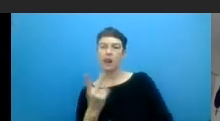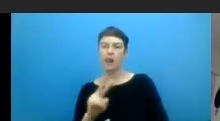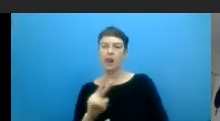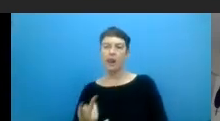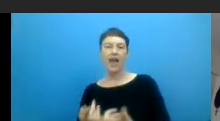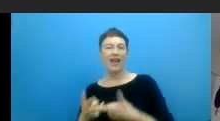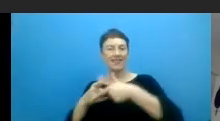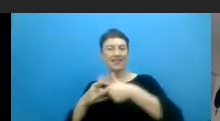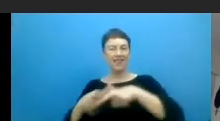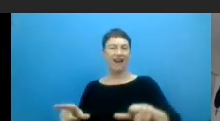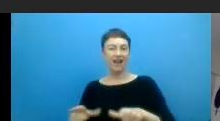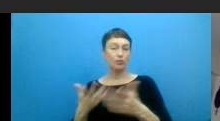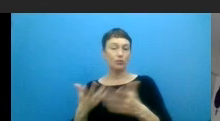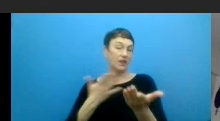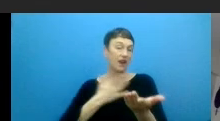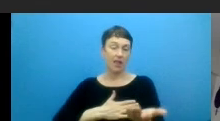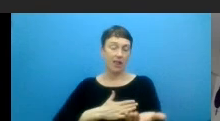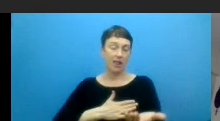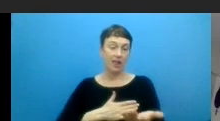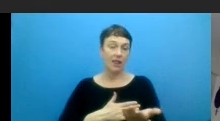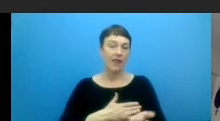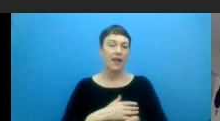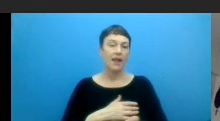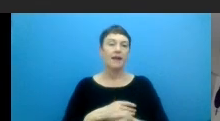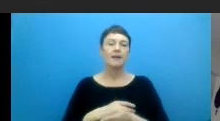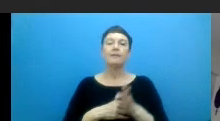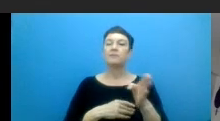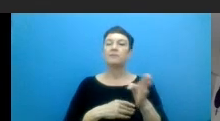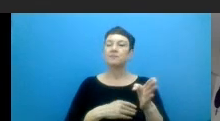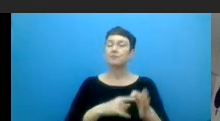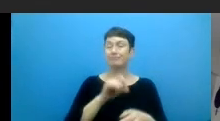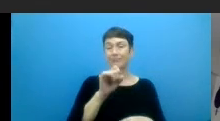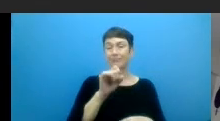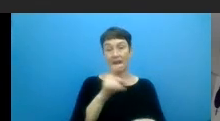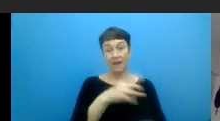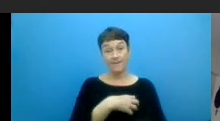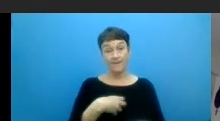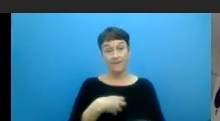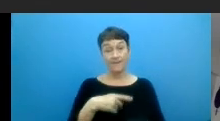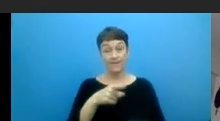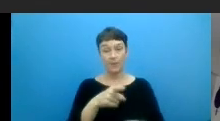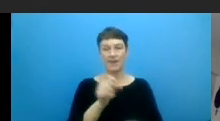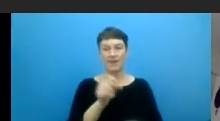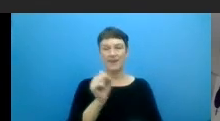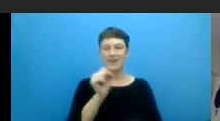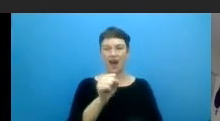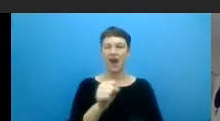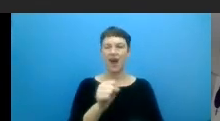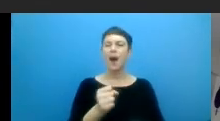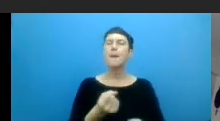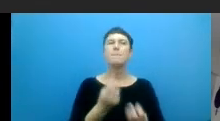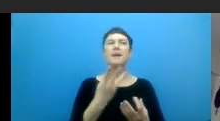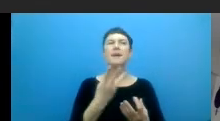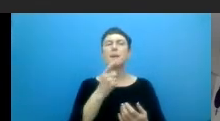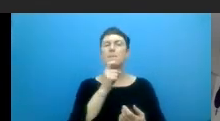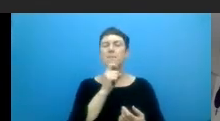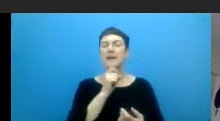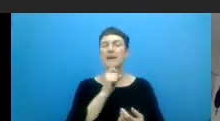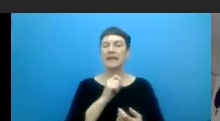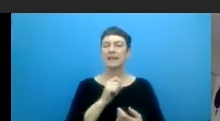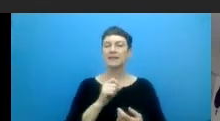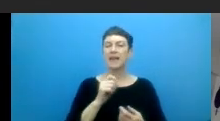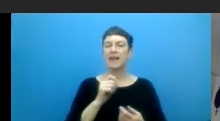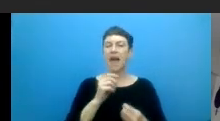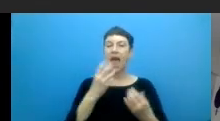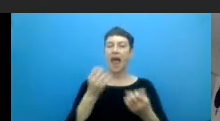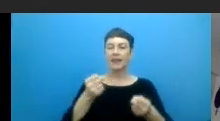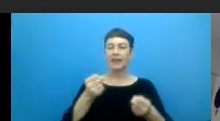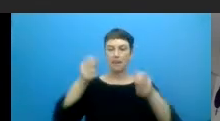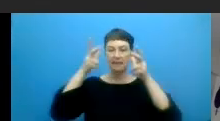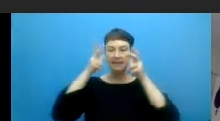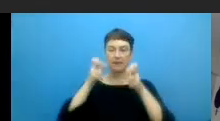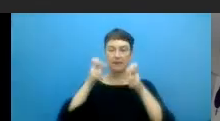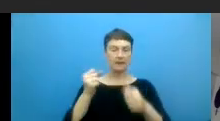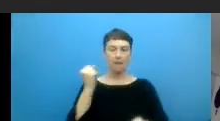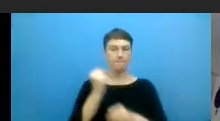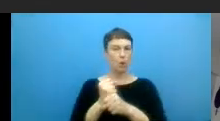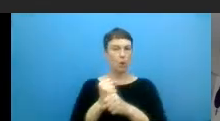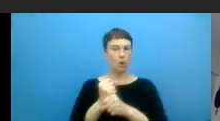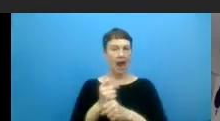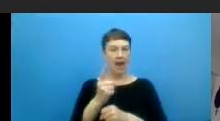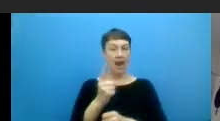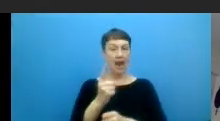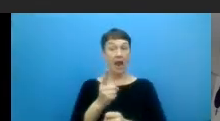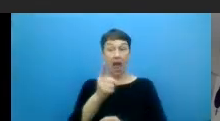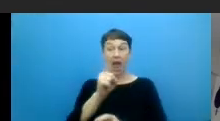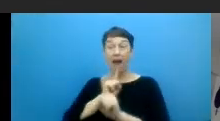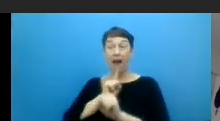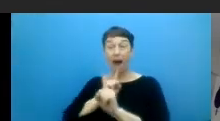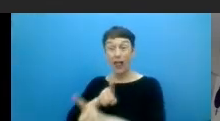Yeah, I think this has to do also with people's perception, you know, that you need to keep your languages separate. And for multilinguals,